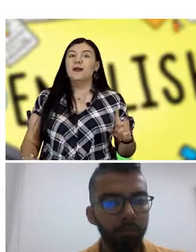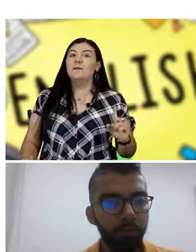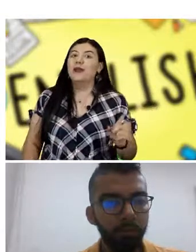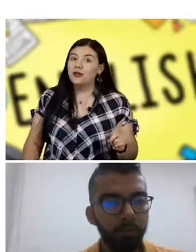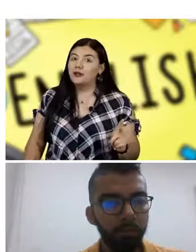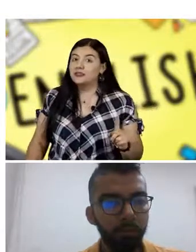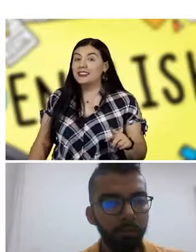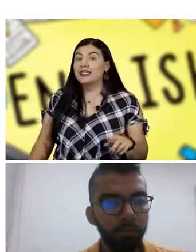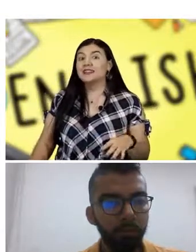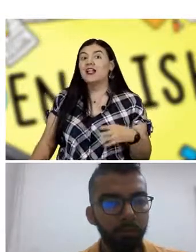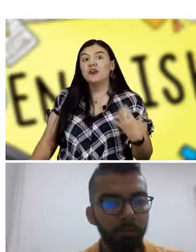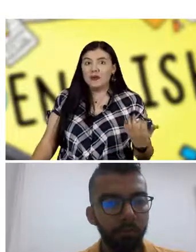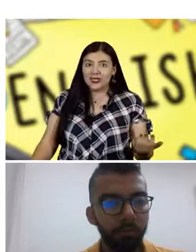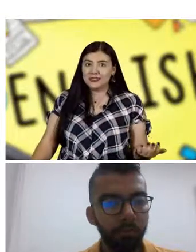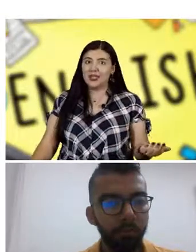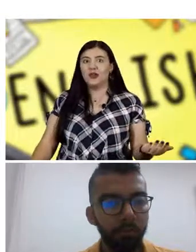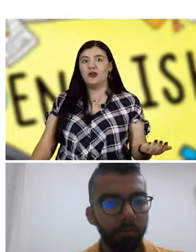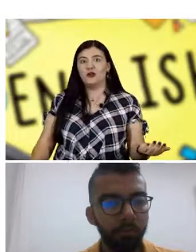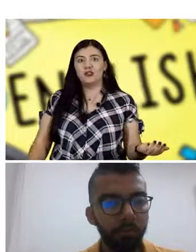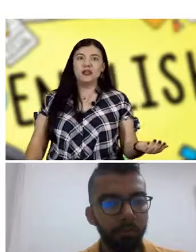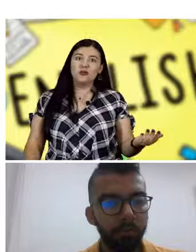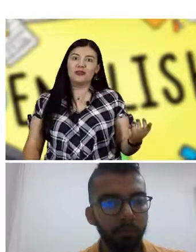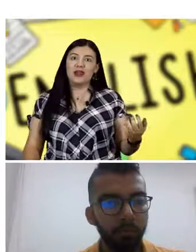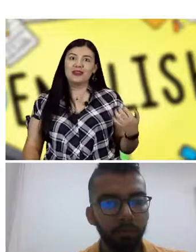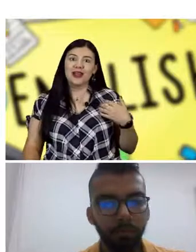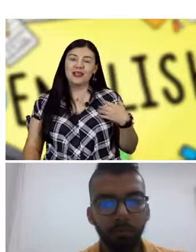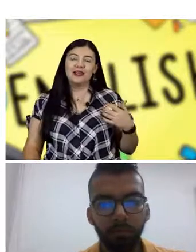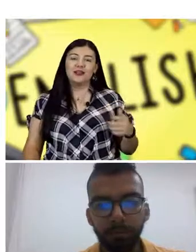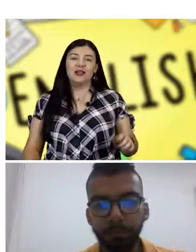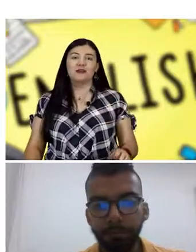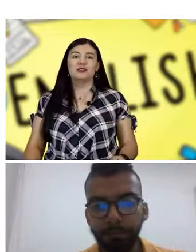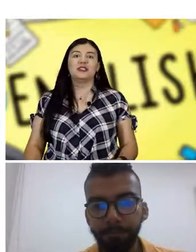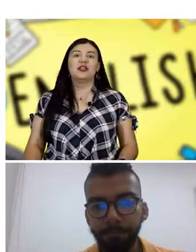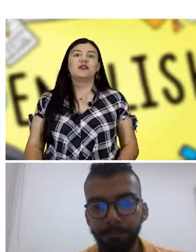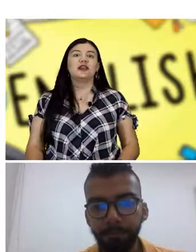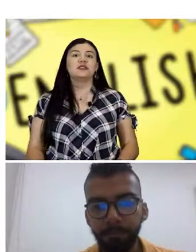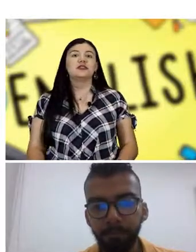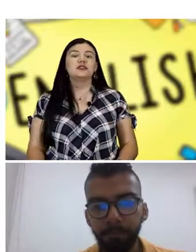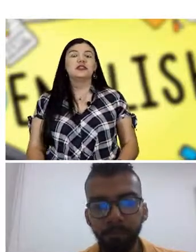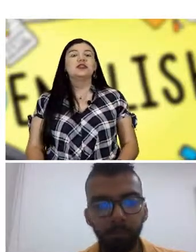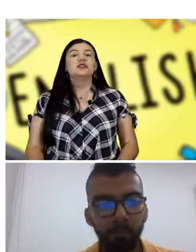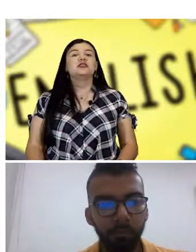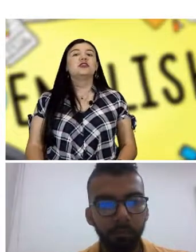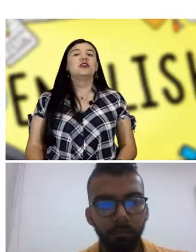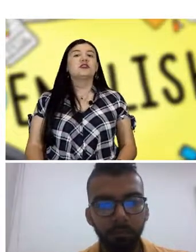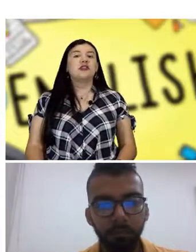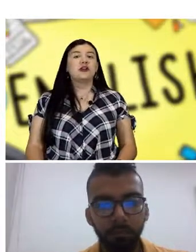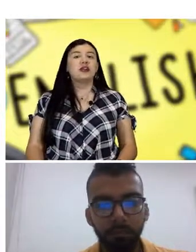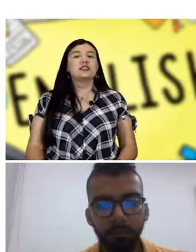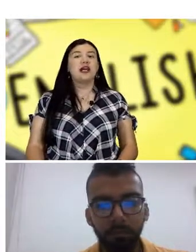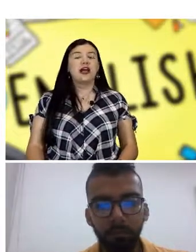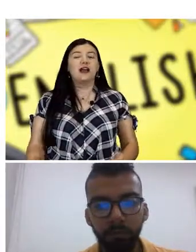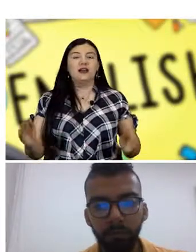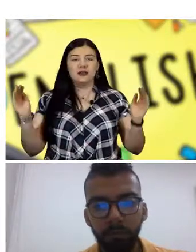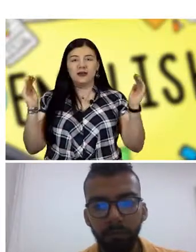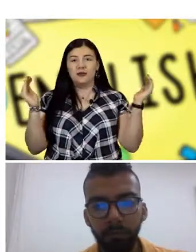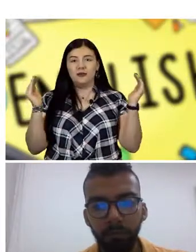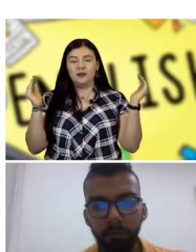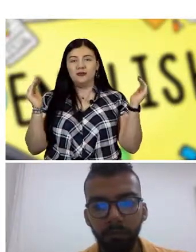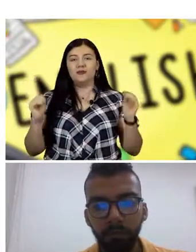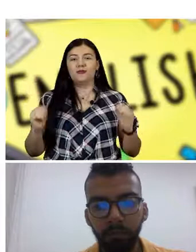heart. Pero si es algo más que dolor, ¿cierto? Un ataque, digamos, en el corazón. So there is